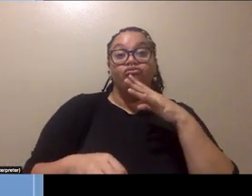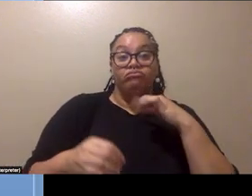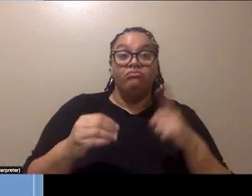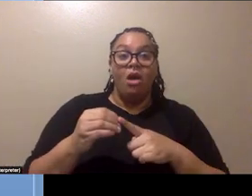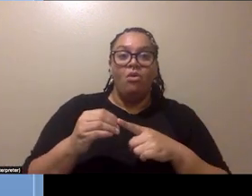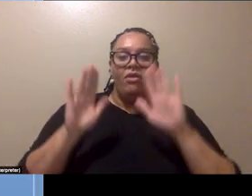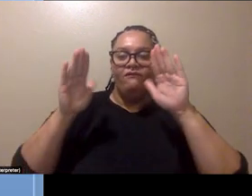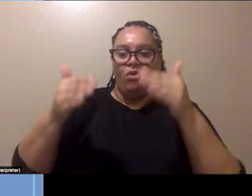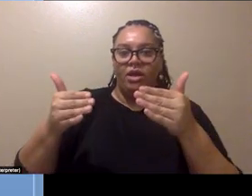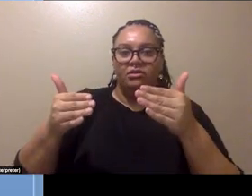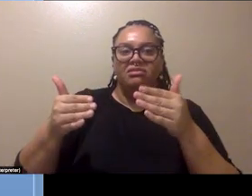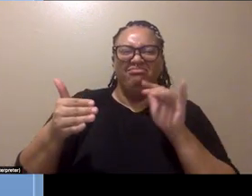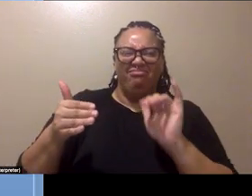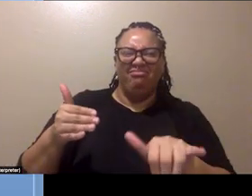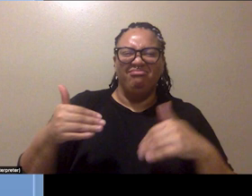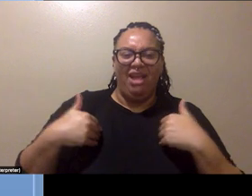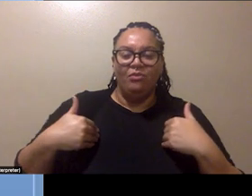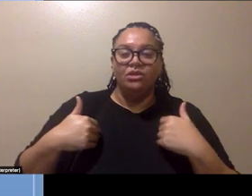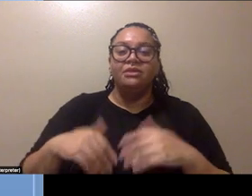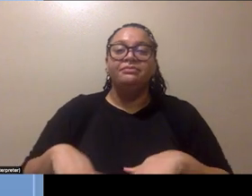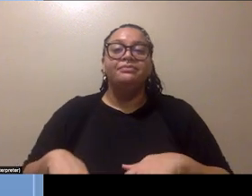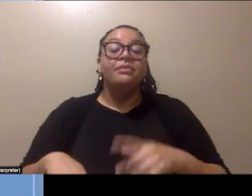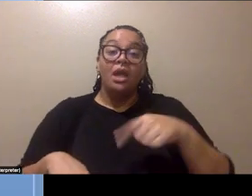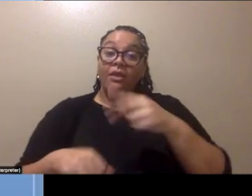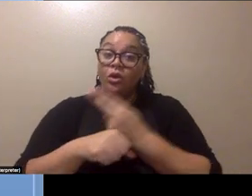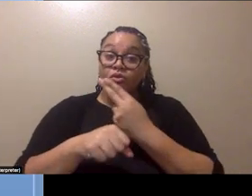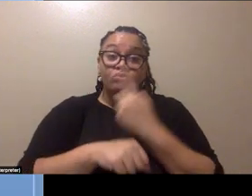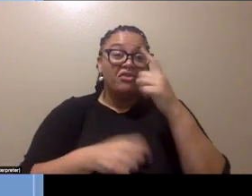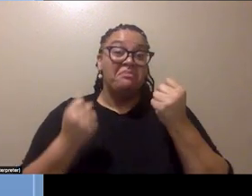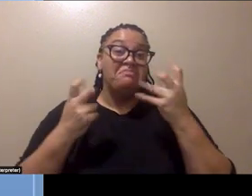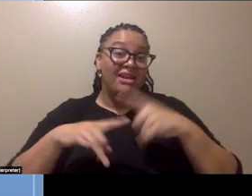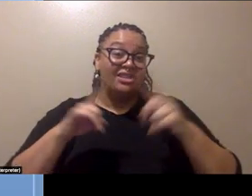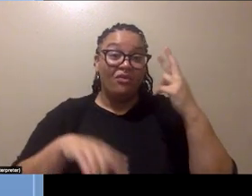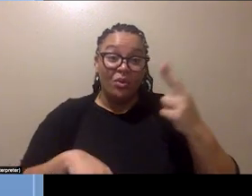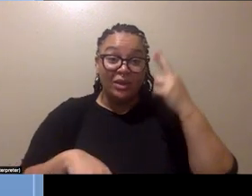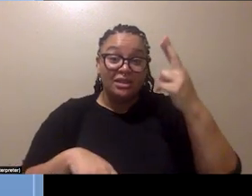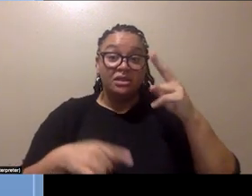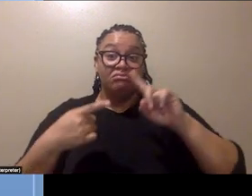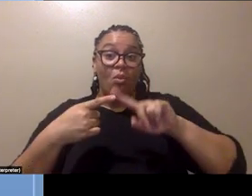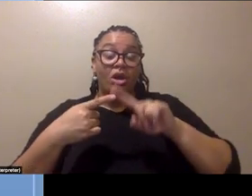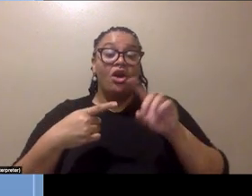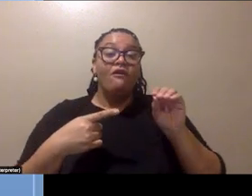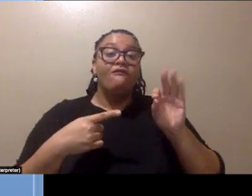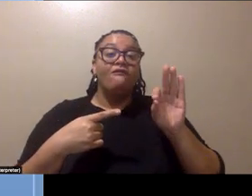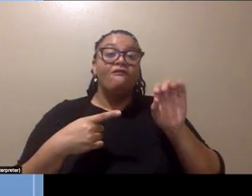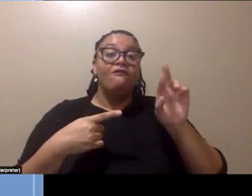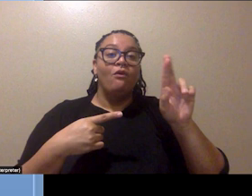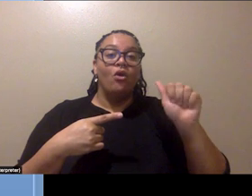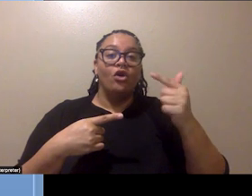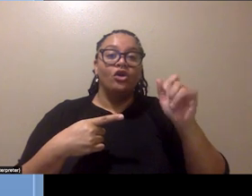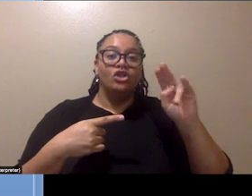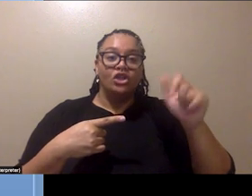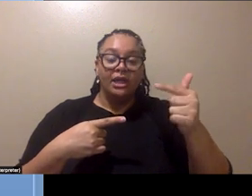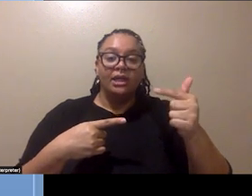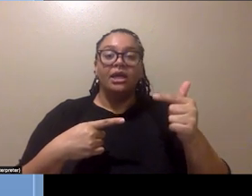and talking about today. Birds use snags for a variety of different reasons. A major source is